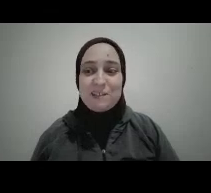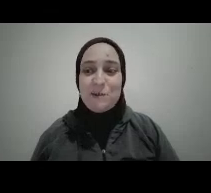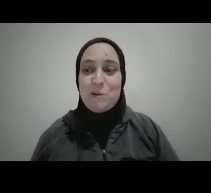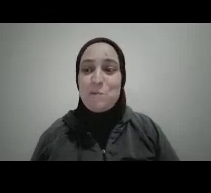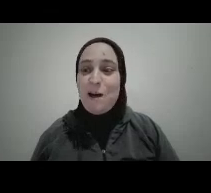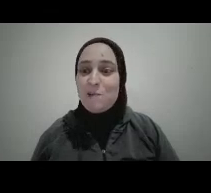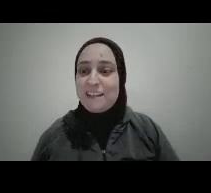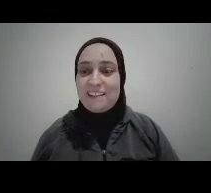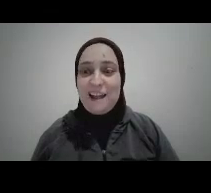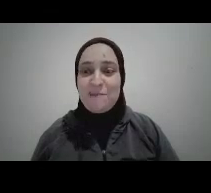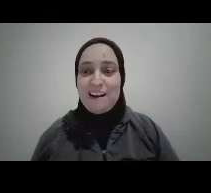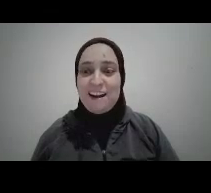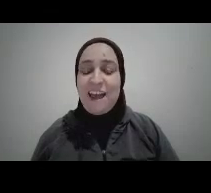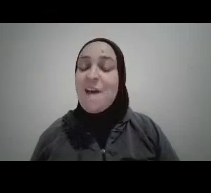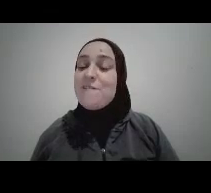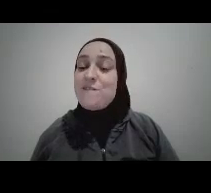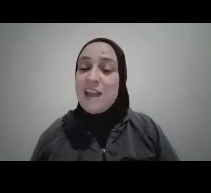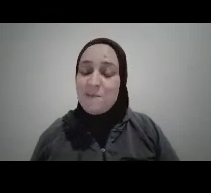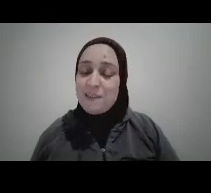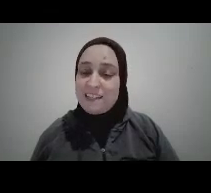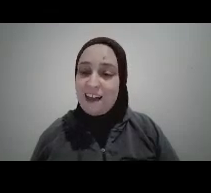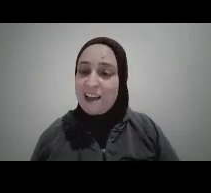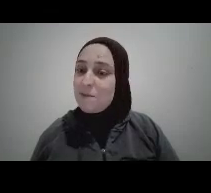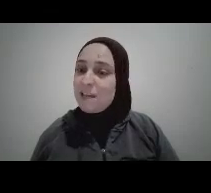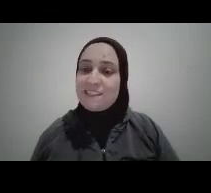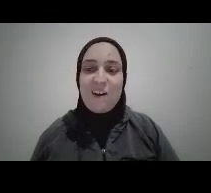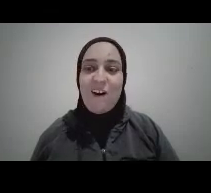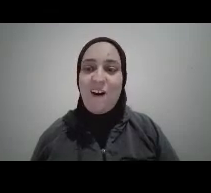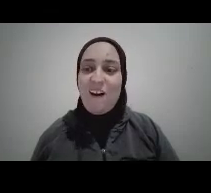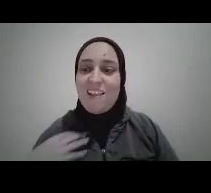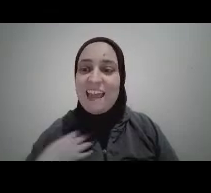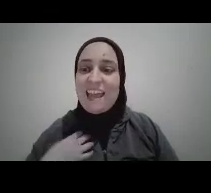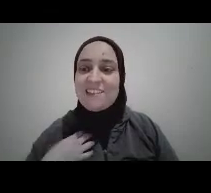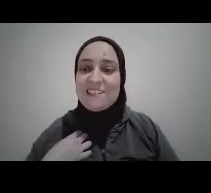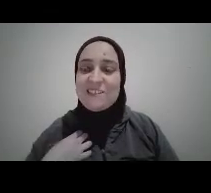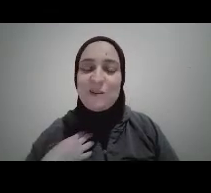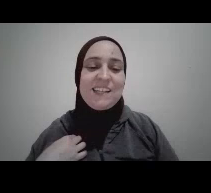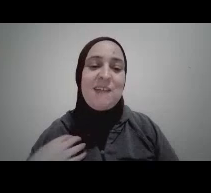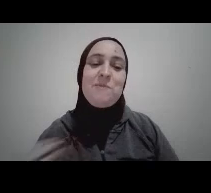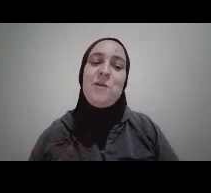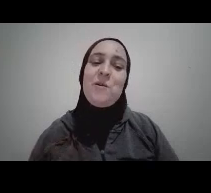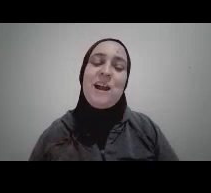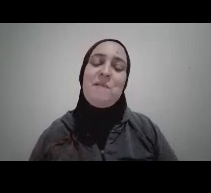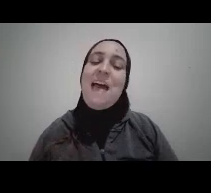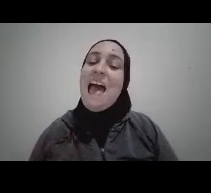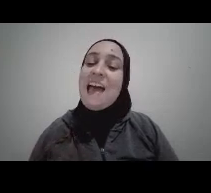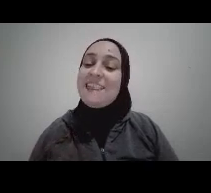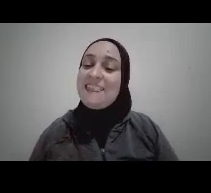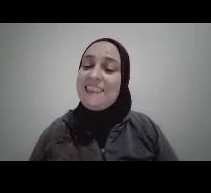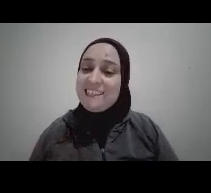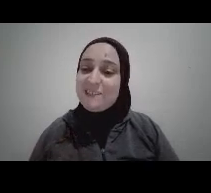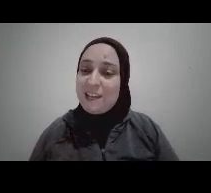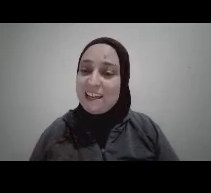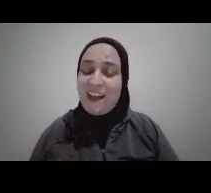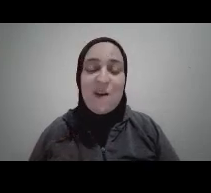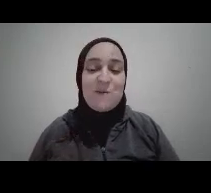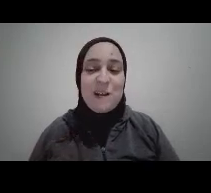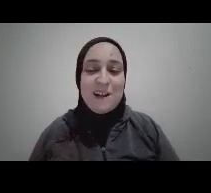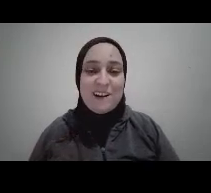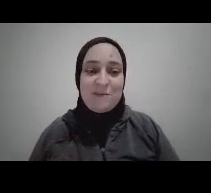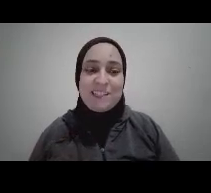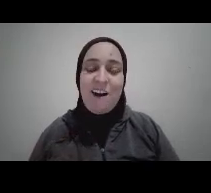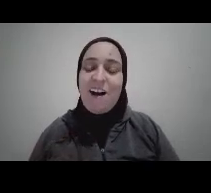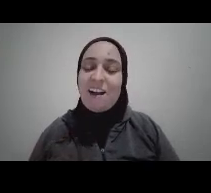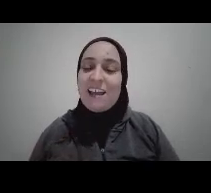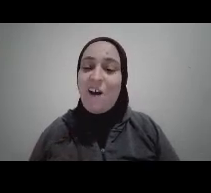Tampa Hillsborough Public Library. Family Time is our all-ages storytime program, and this week we